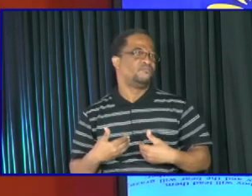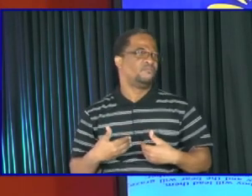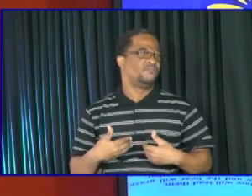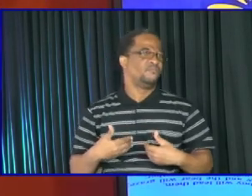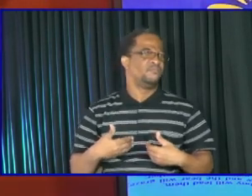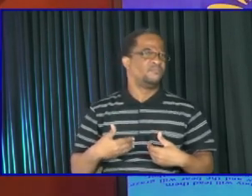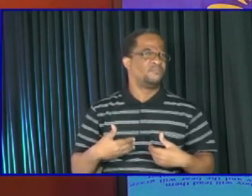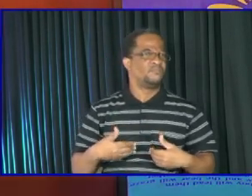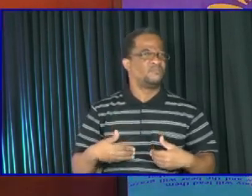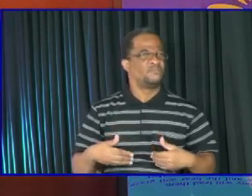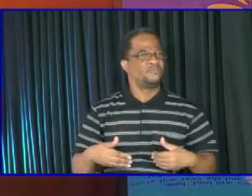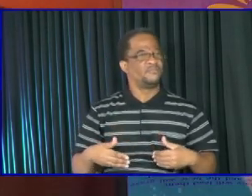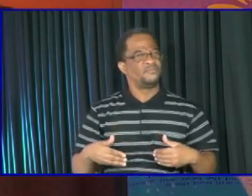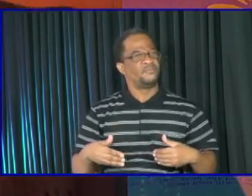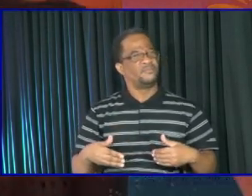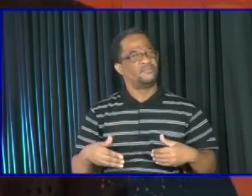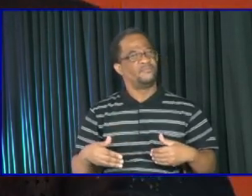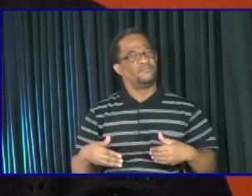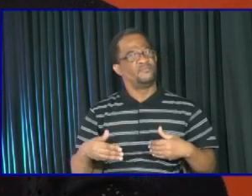and